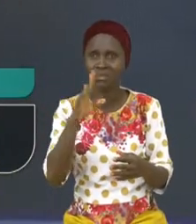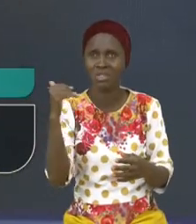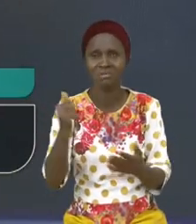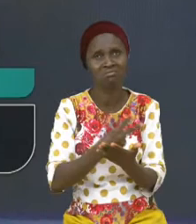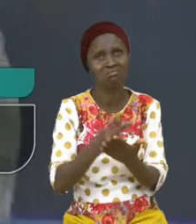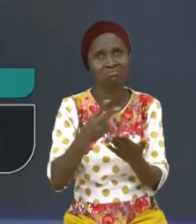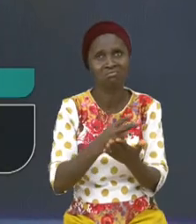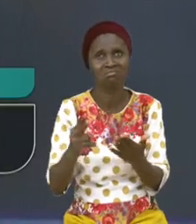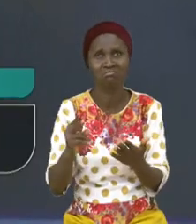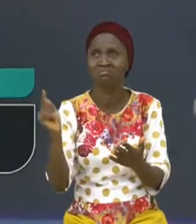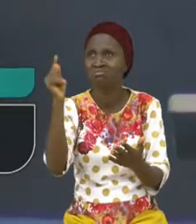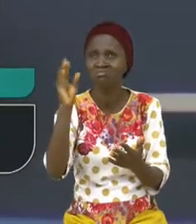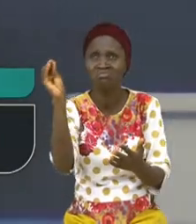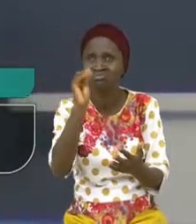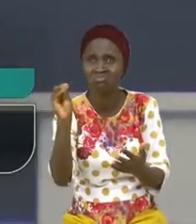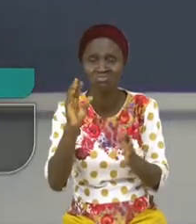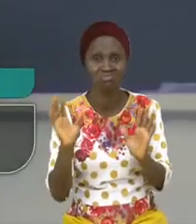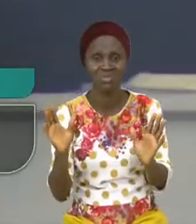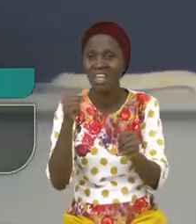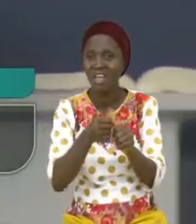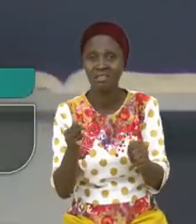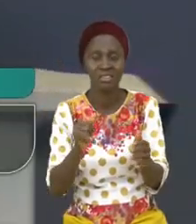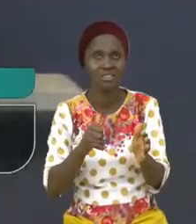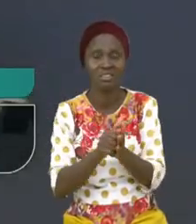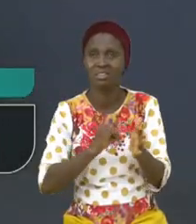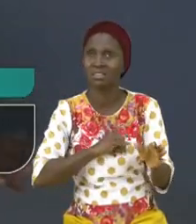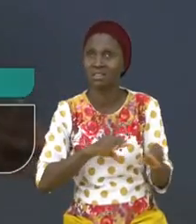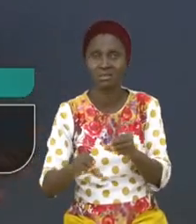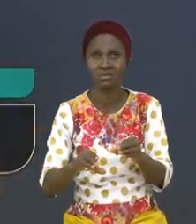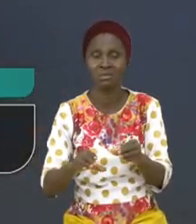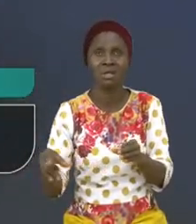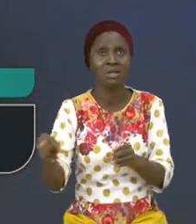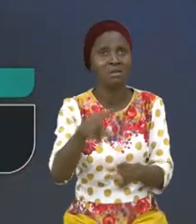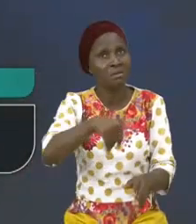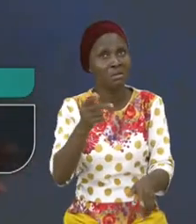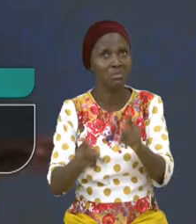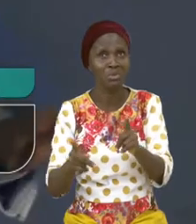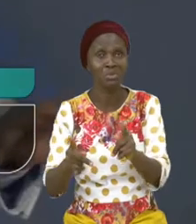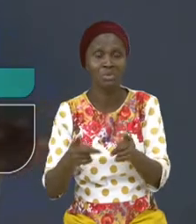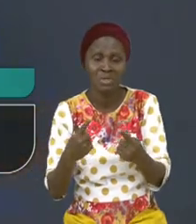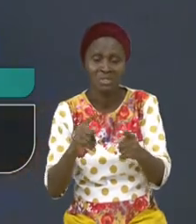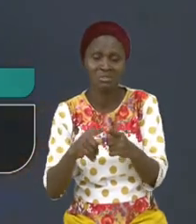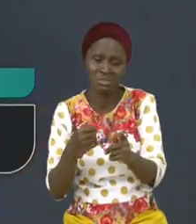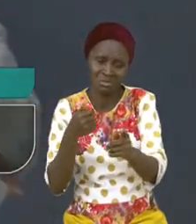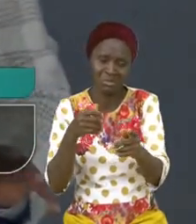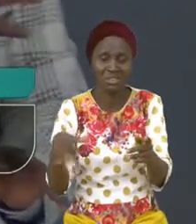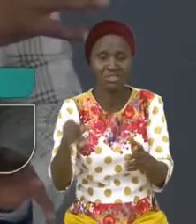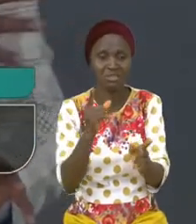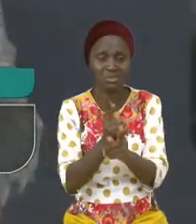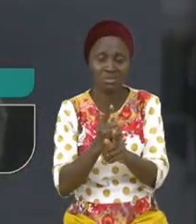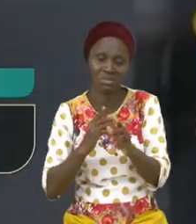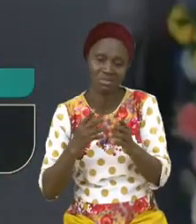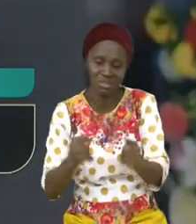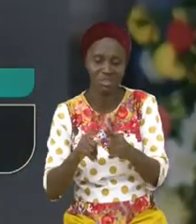zero everything i've done they just tried to push me ahead let him go to the next